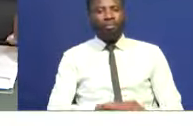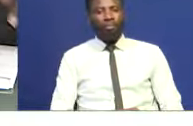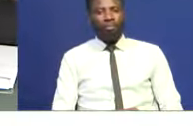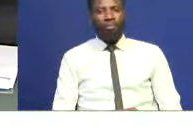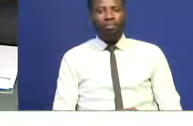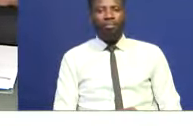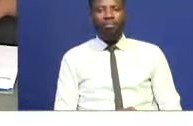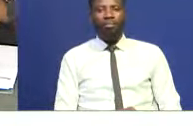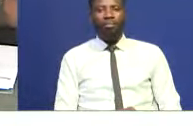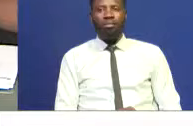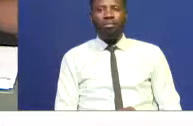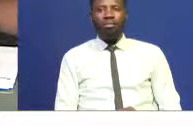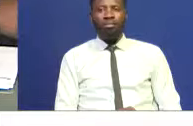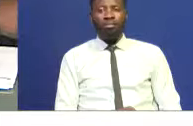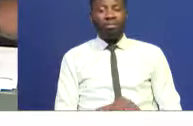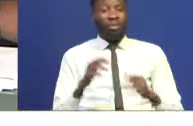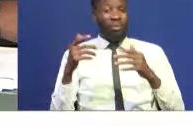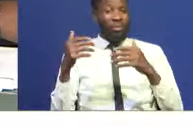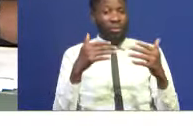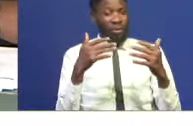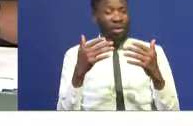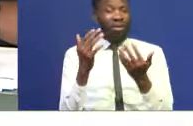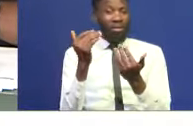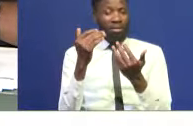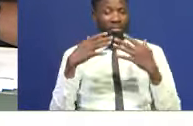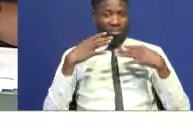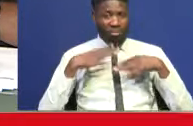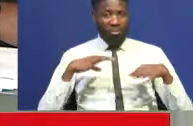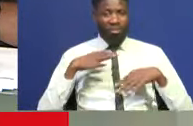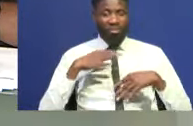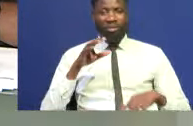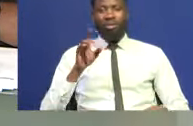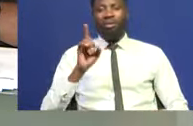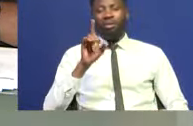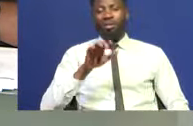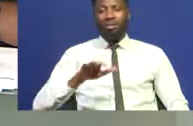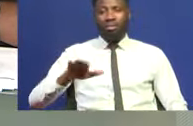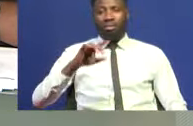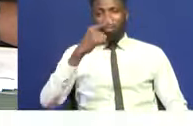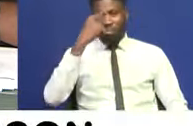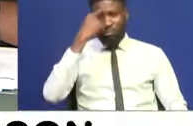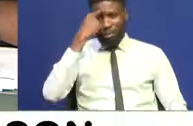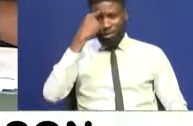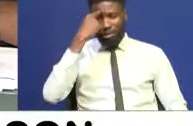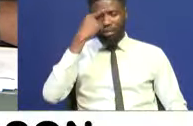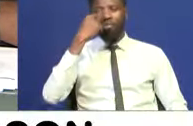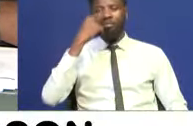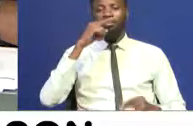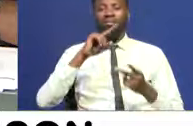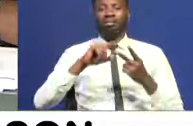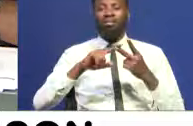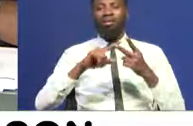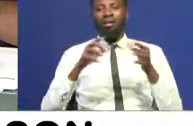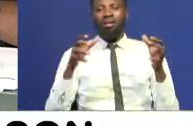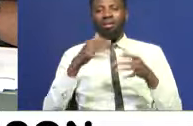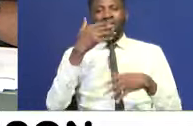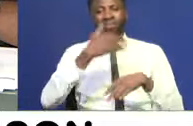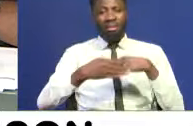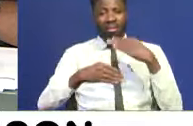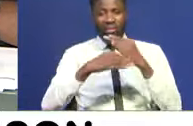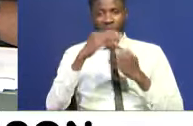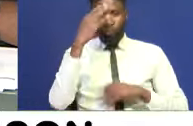Now, a row is brewing between residents of Nairobi's Parklands area and construction companies over what they term as destruction